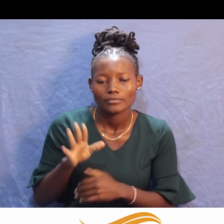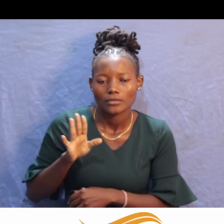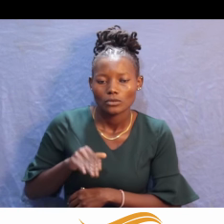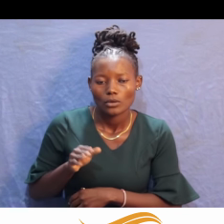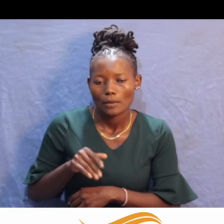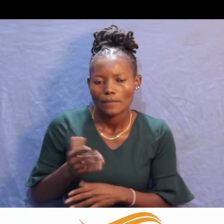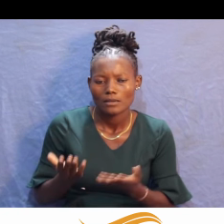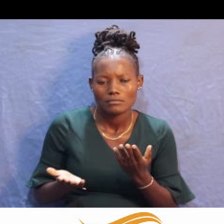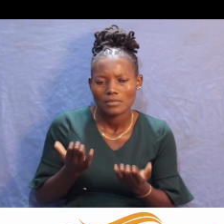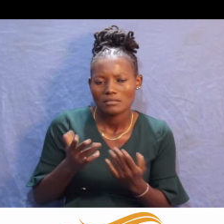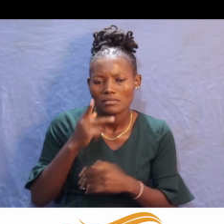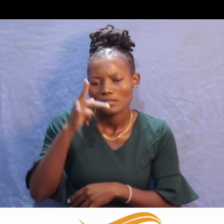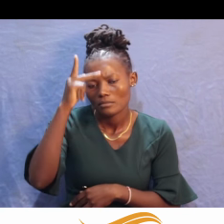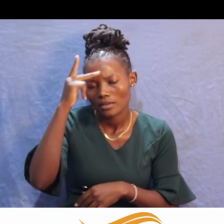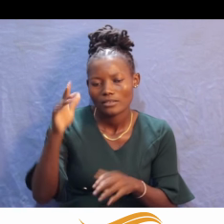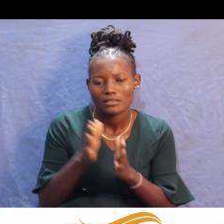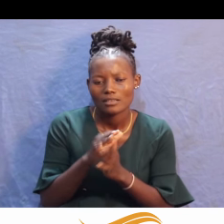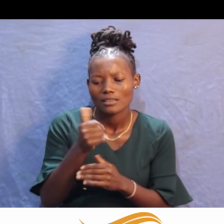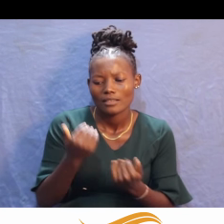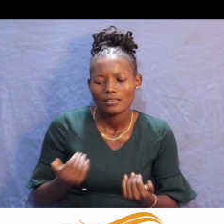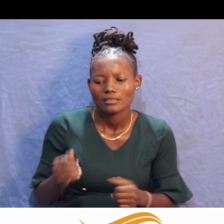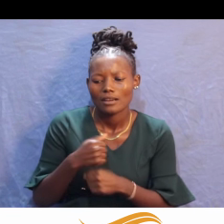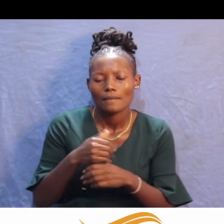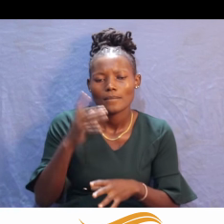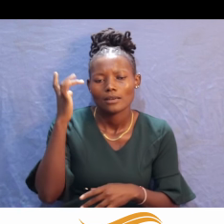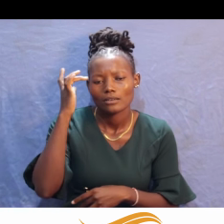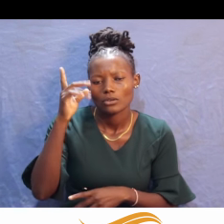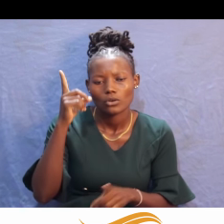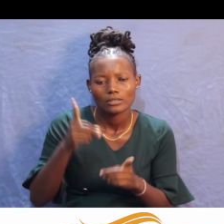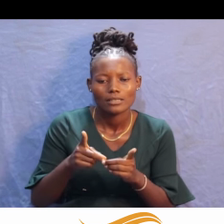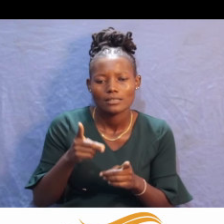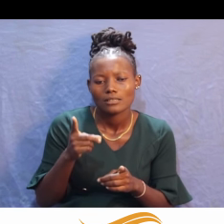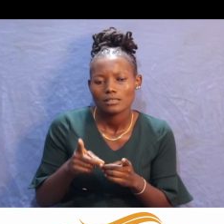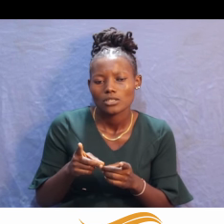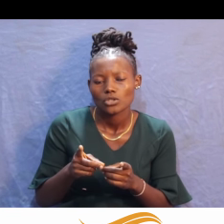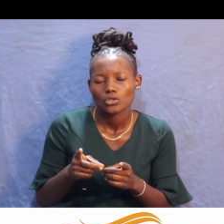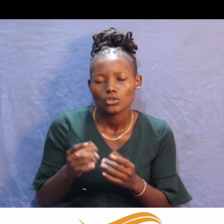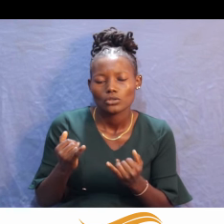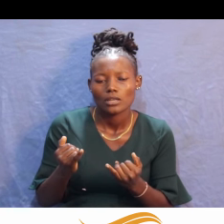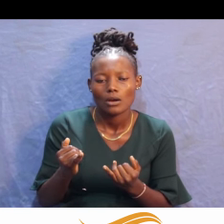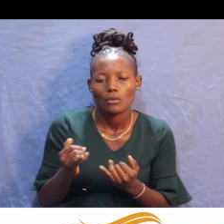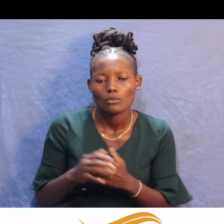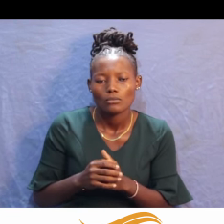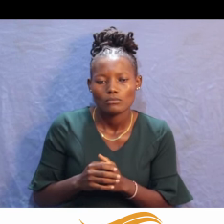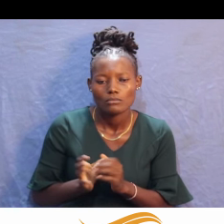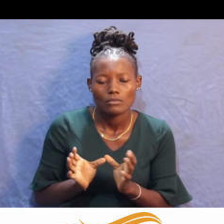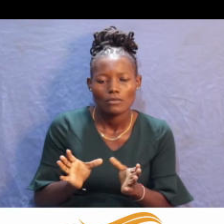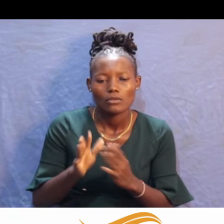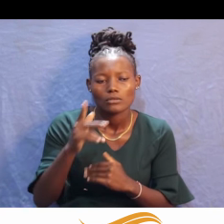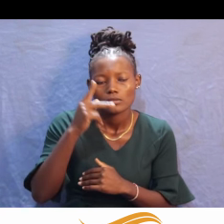that perhaps the parents and the siblings are making the wrong decisions. And so they're influenced by some of these barriers